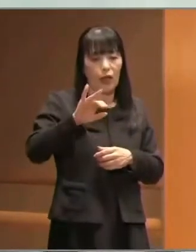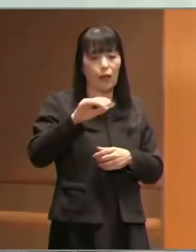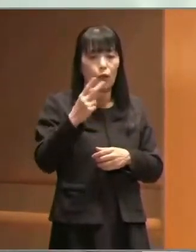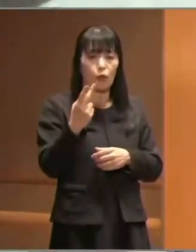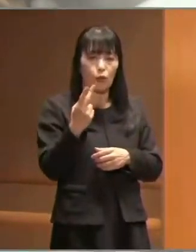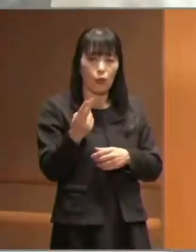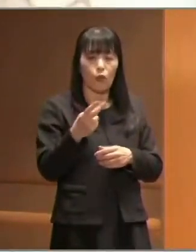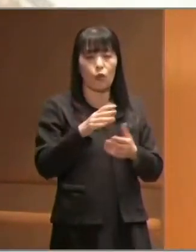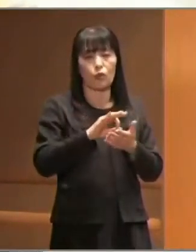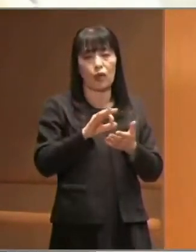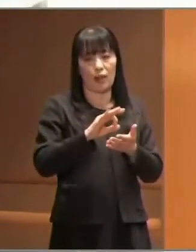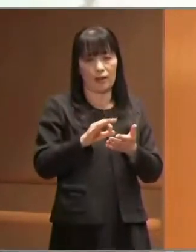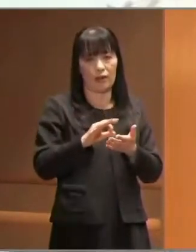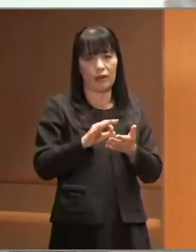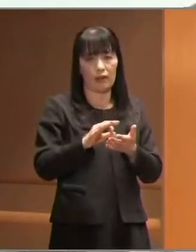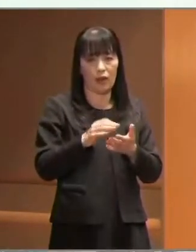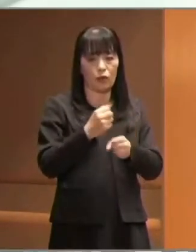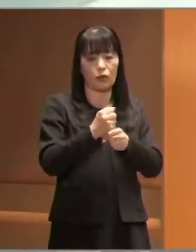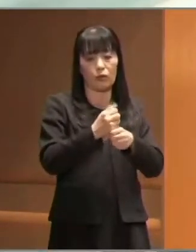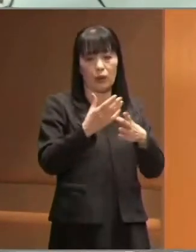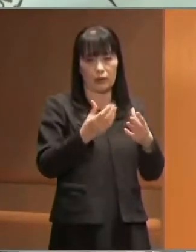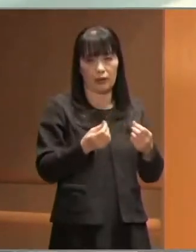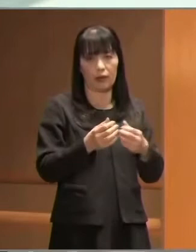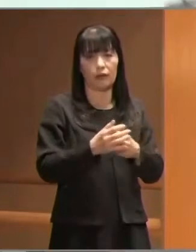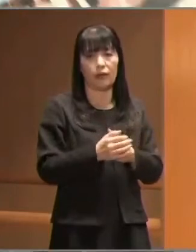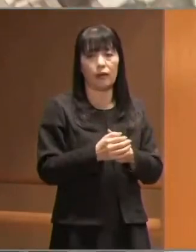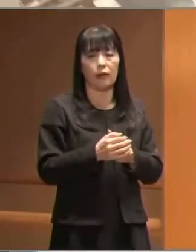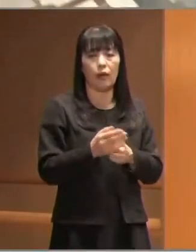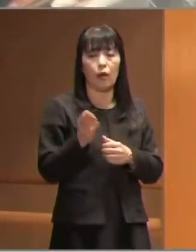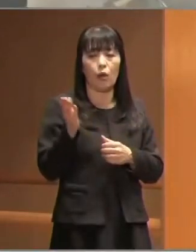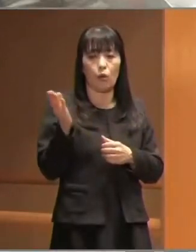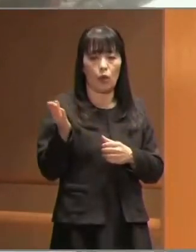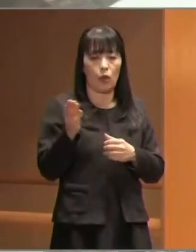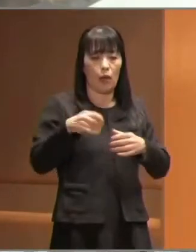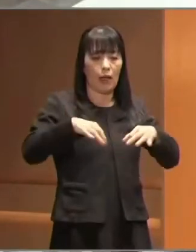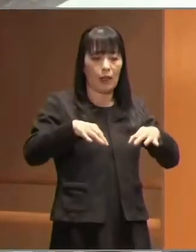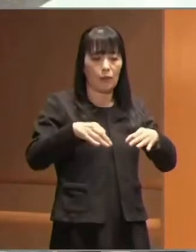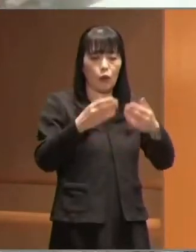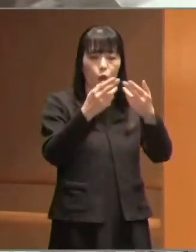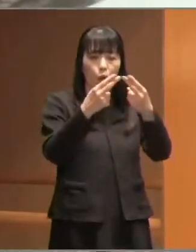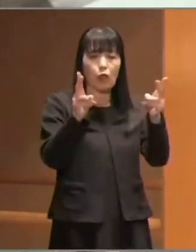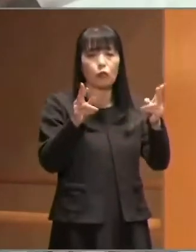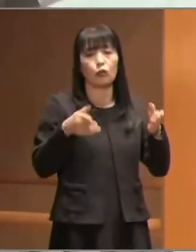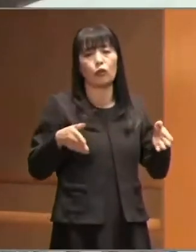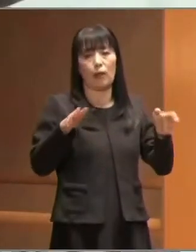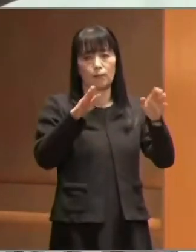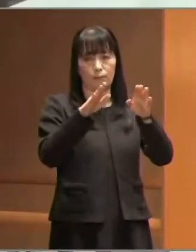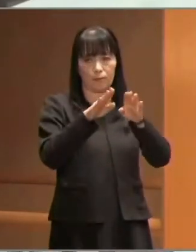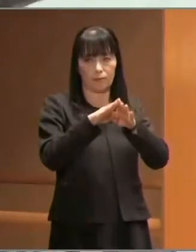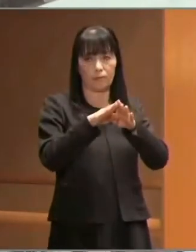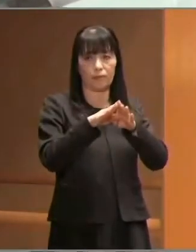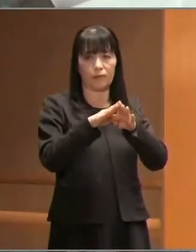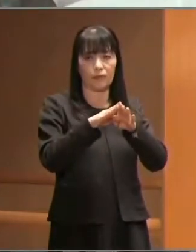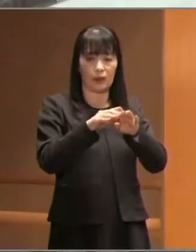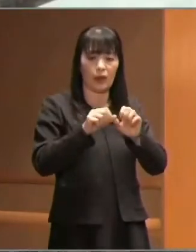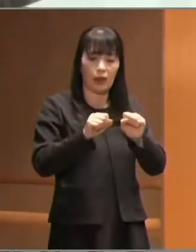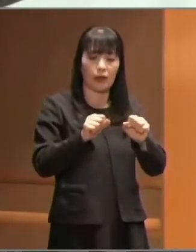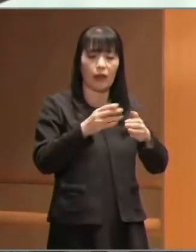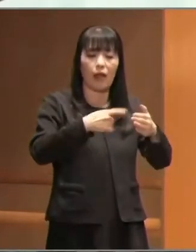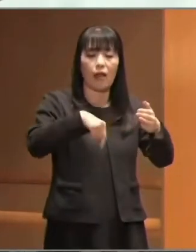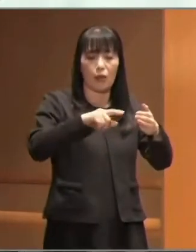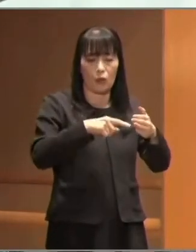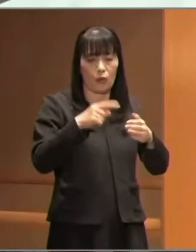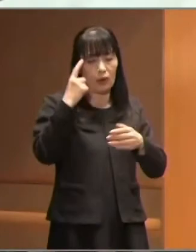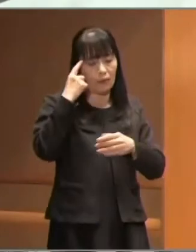compress paper using bolts and nuts. And this is the paper museum in Basel.